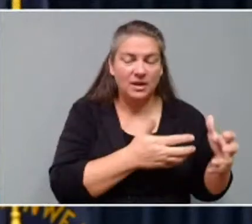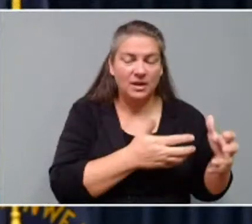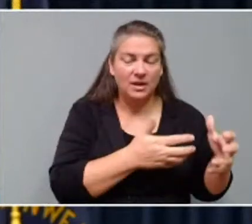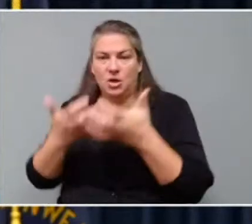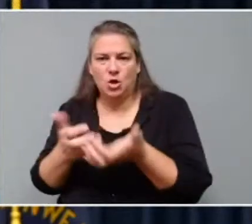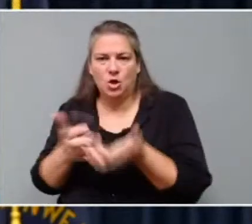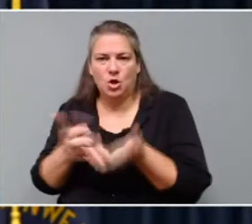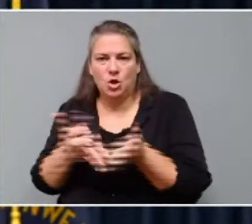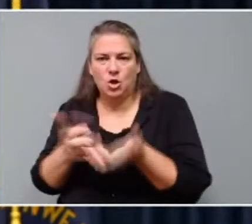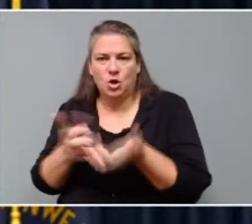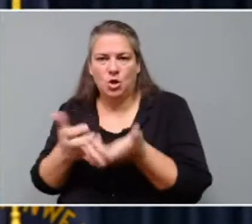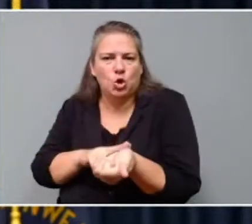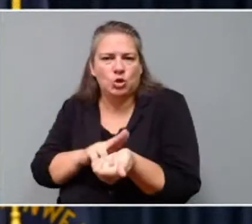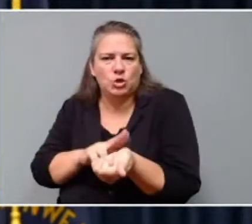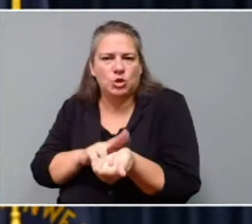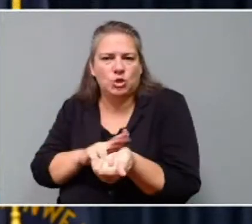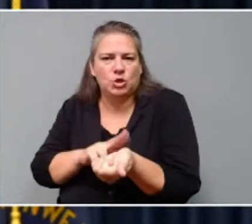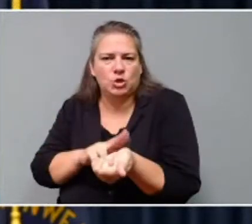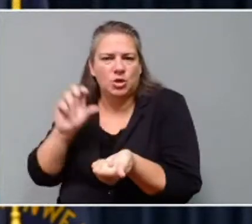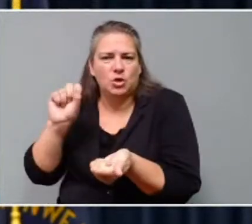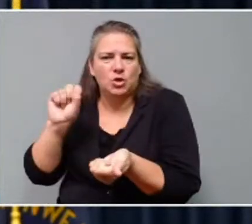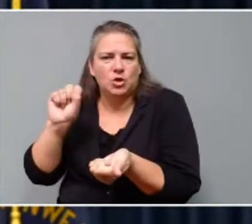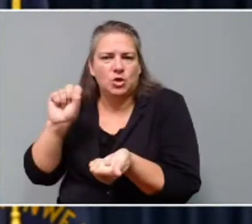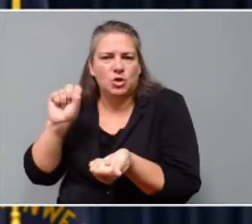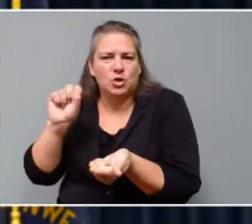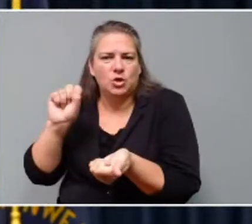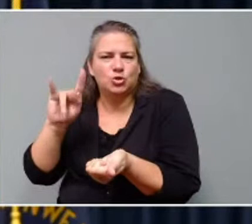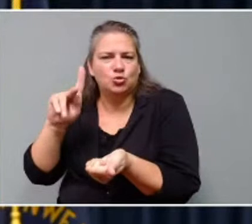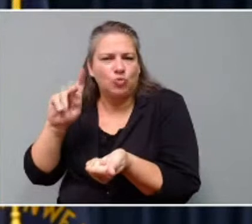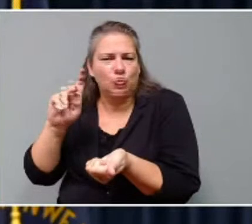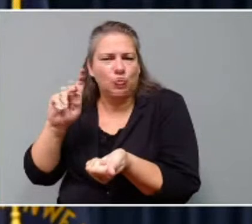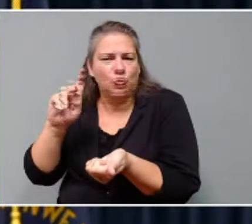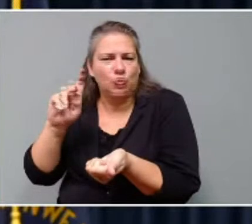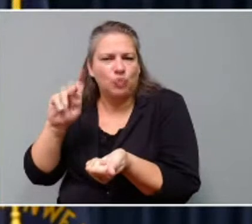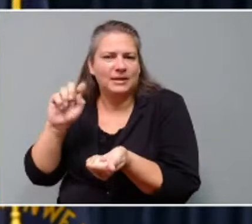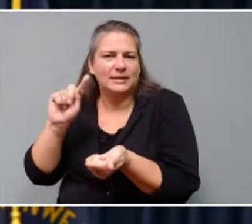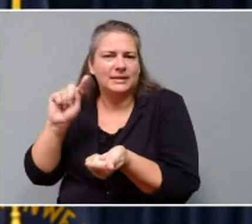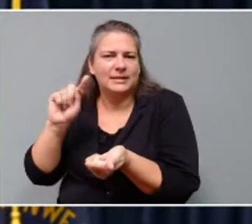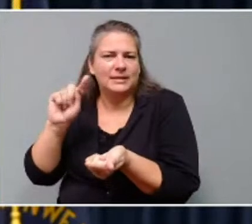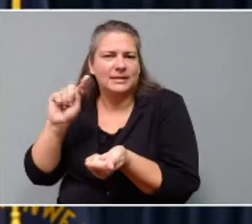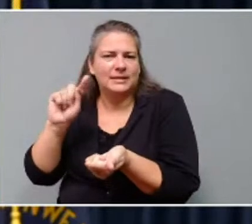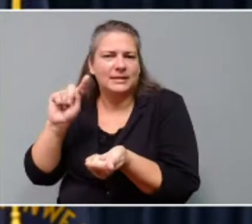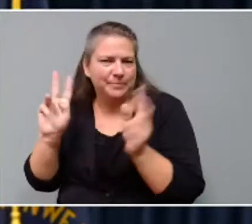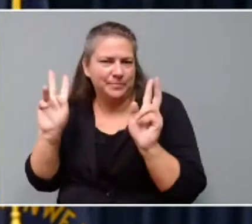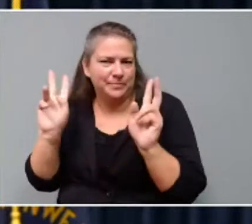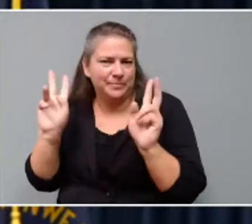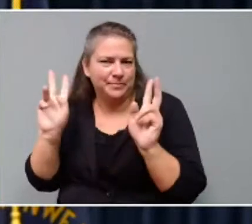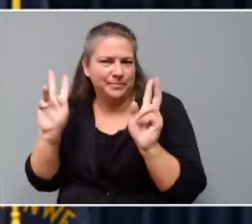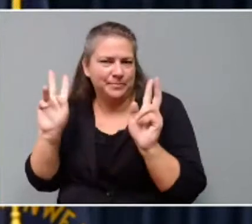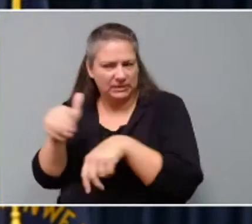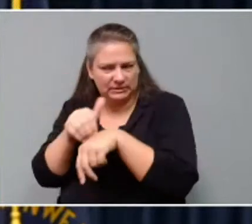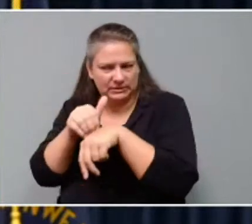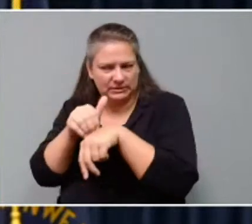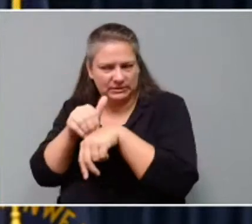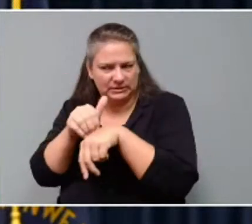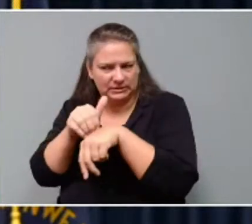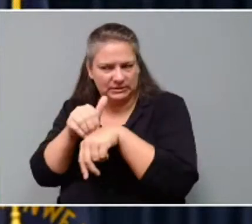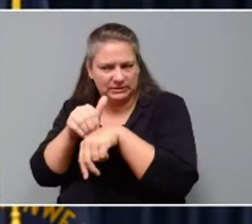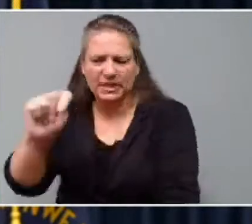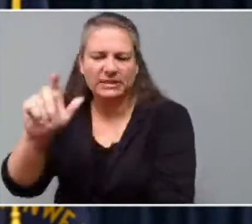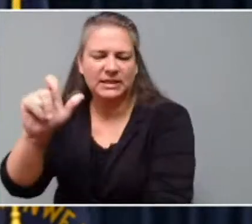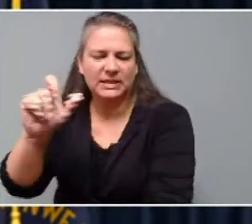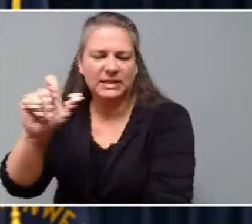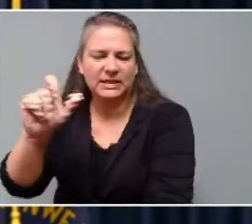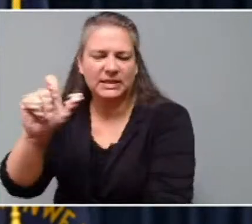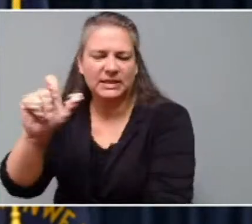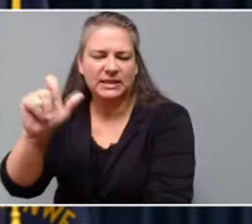Clair, which is a huge help. So as we know, St. Clair has been hit incredibly hard. We heard from